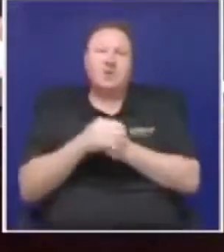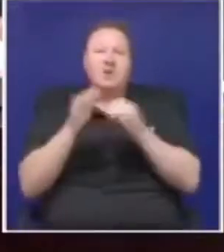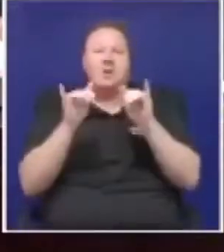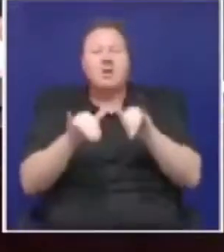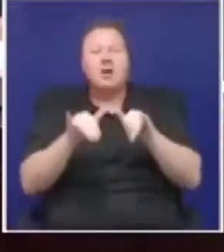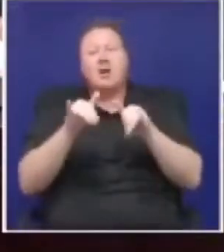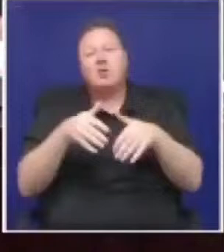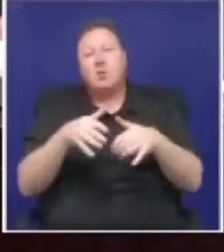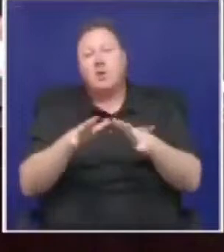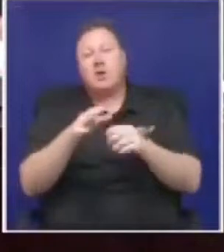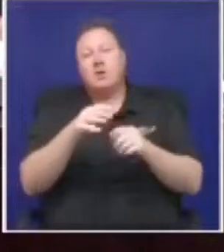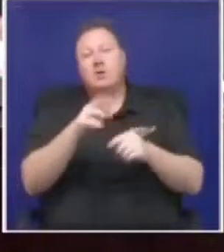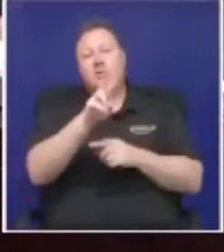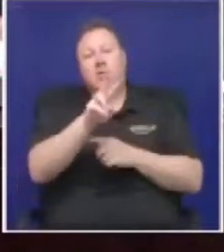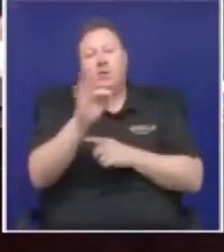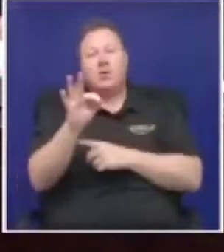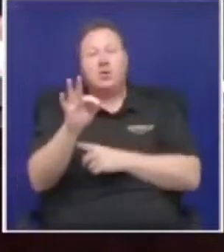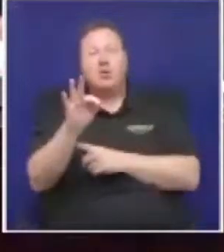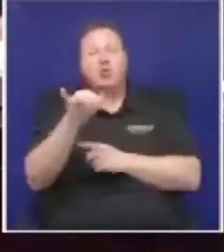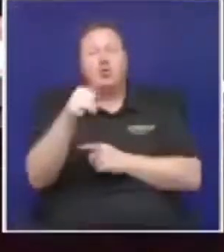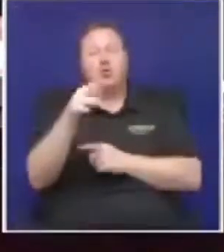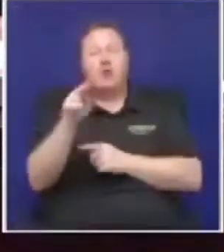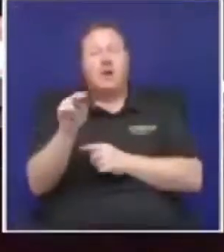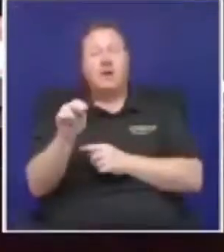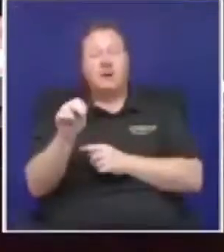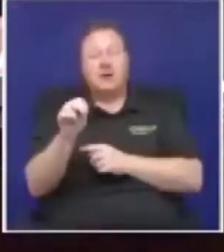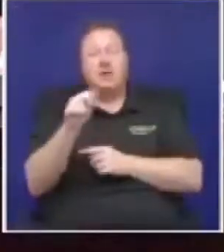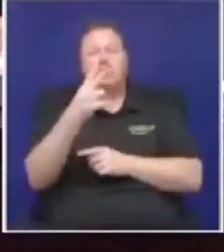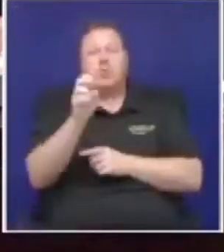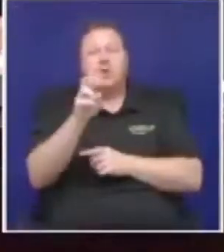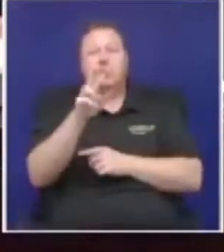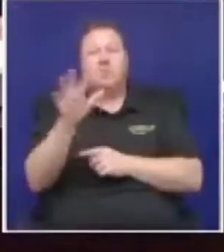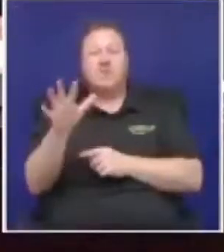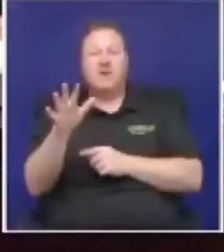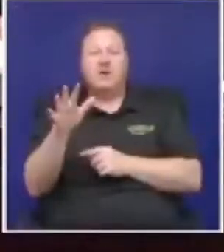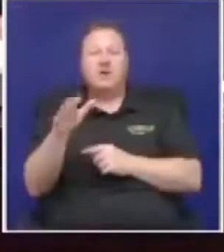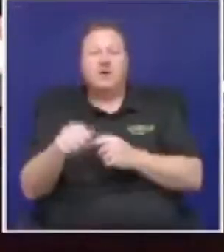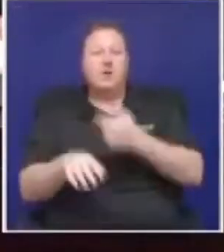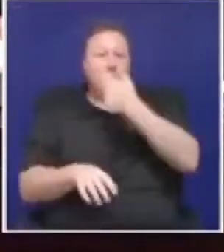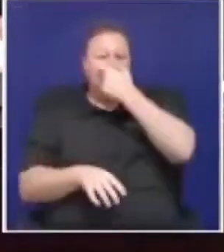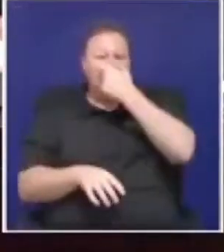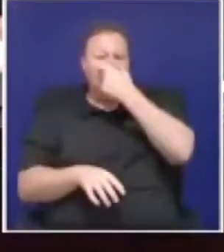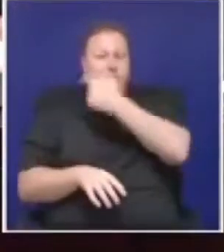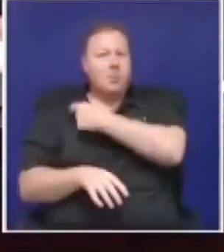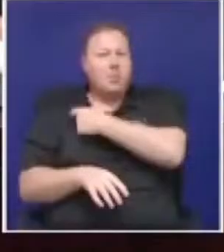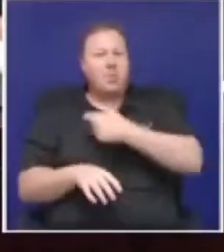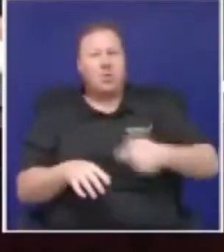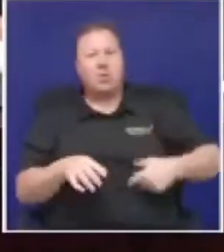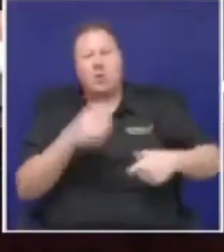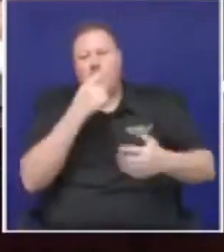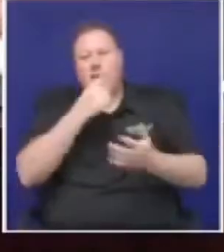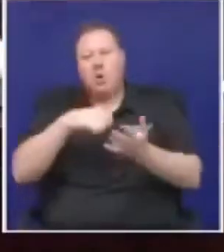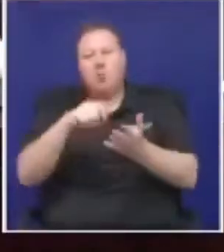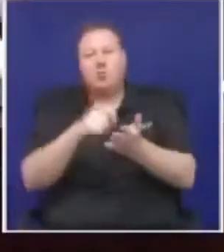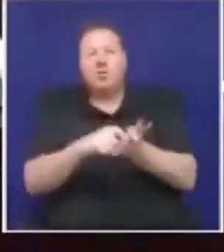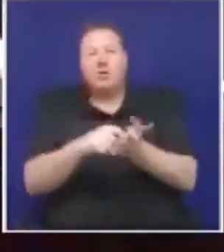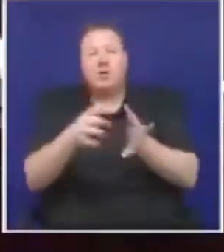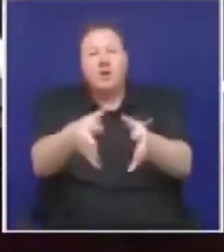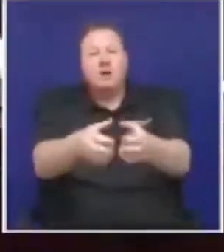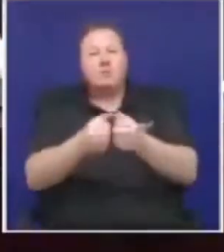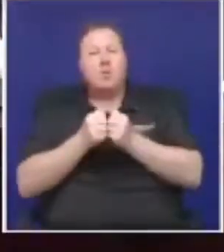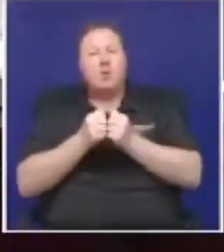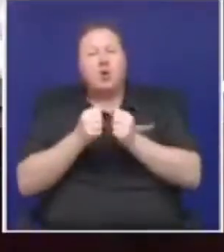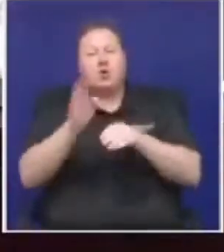on the 23rd January 2025, President Cyril Ramaphosa signed into law the Expropriation